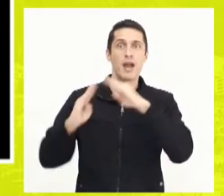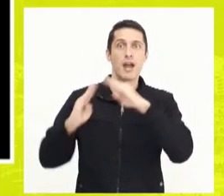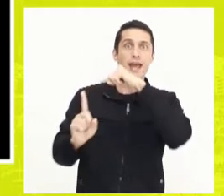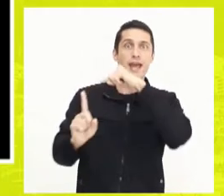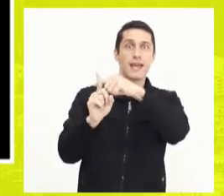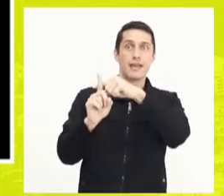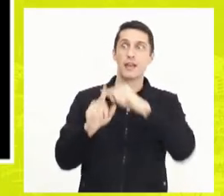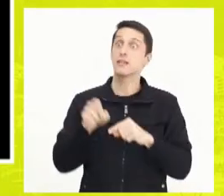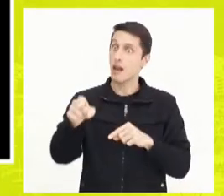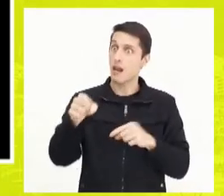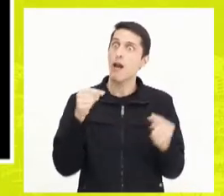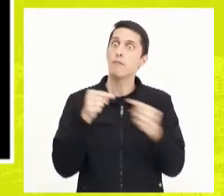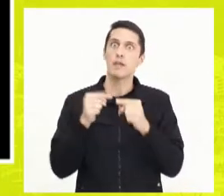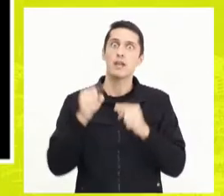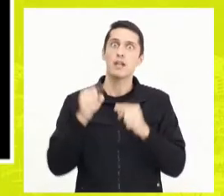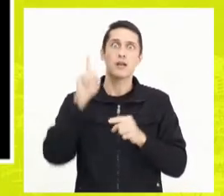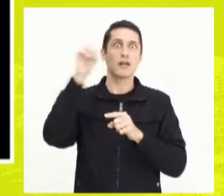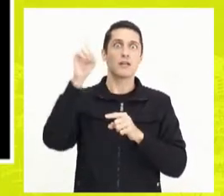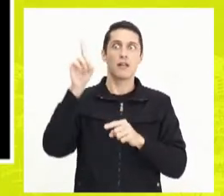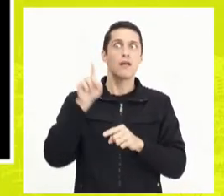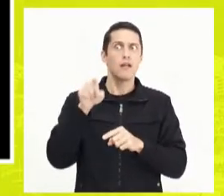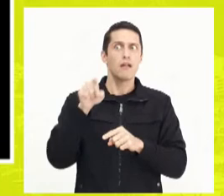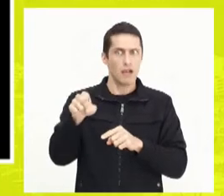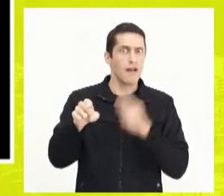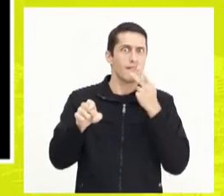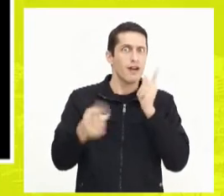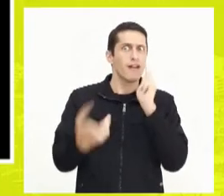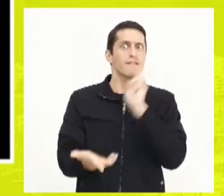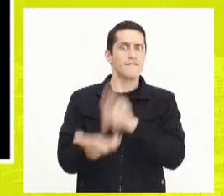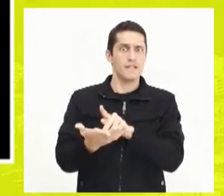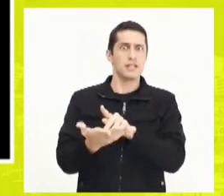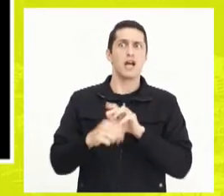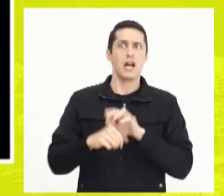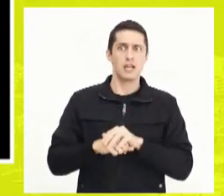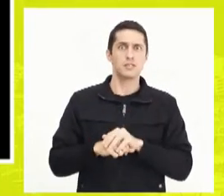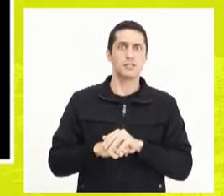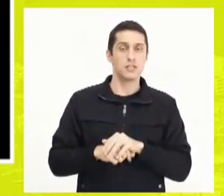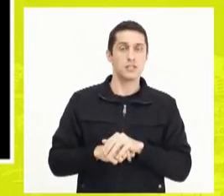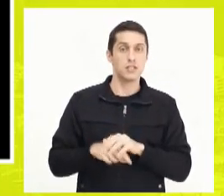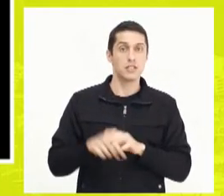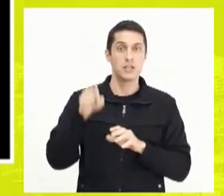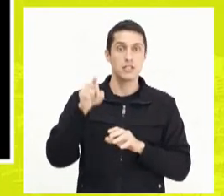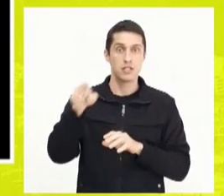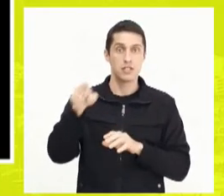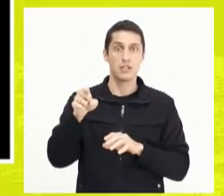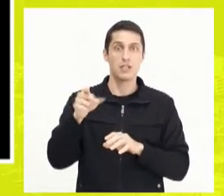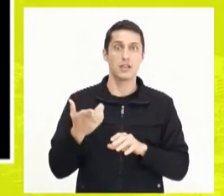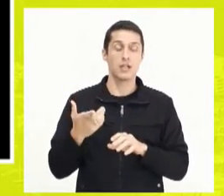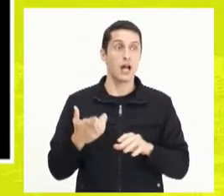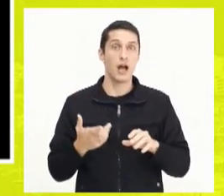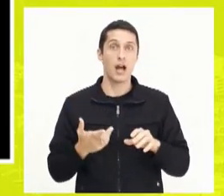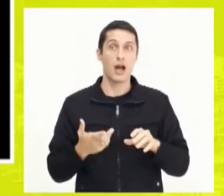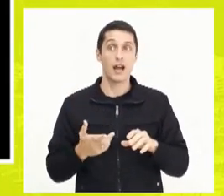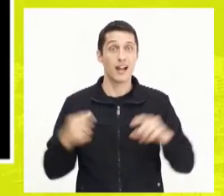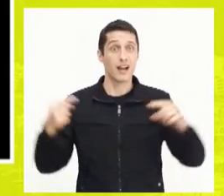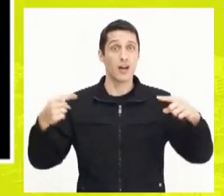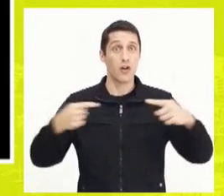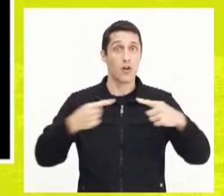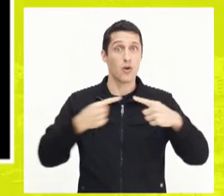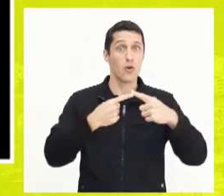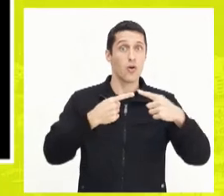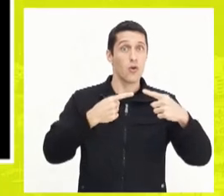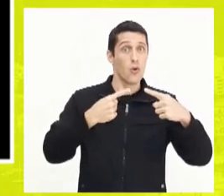you know people don't really like to talk bad about the word of god so they believe the word of god and then these